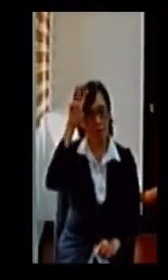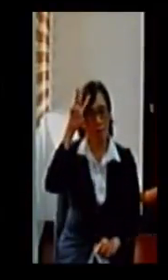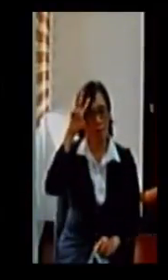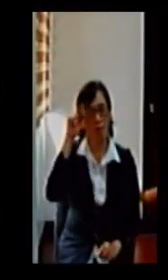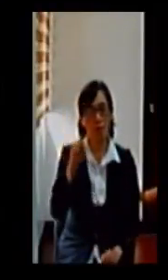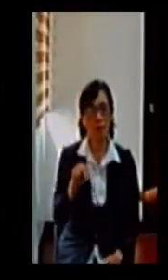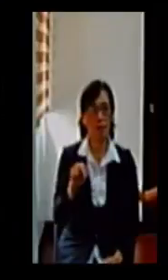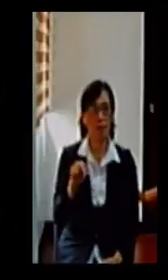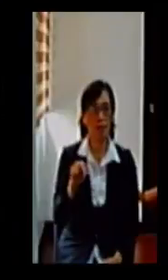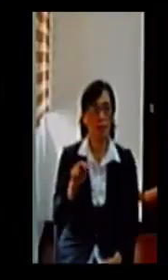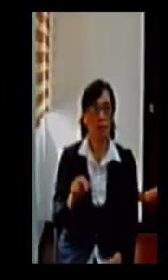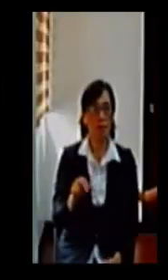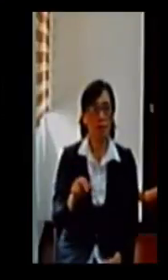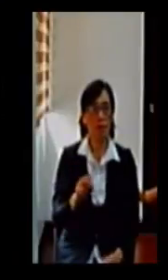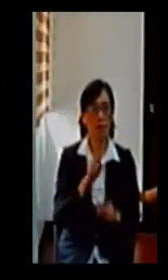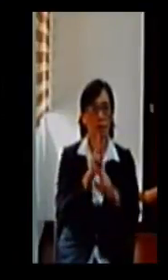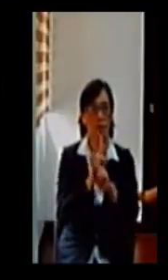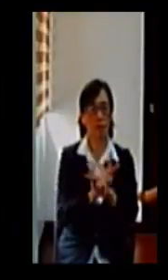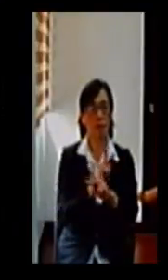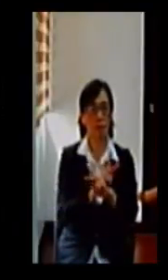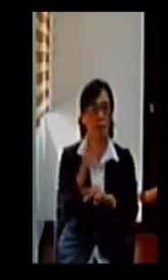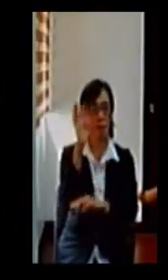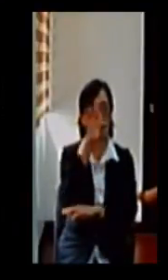to protect the forests. Yeah.